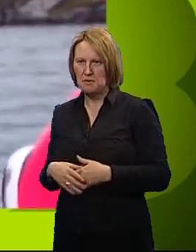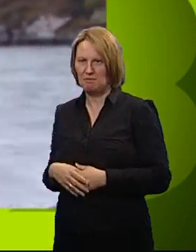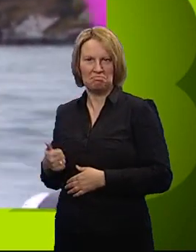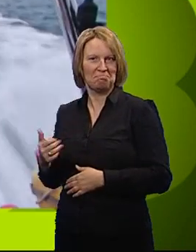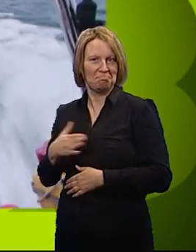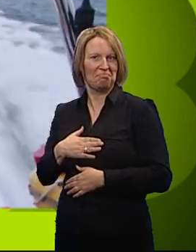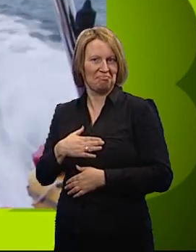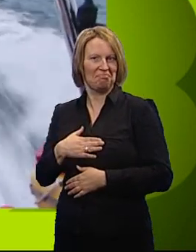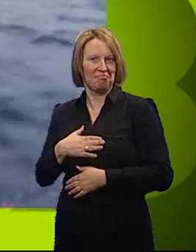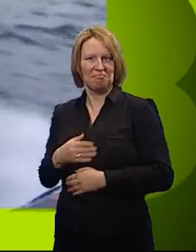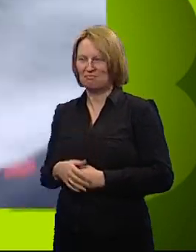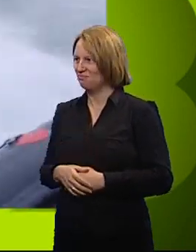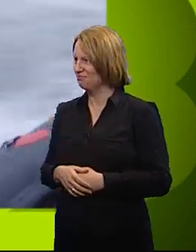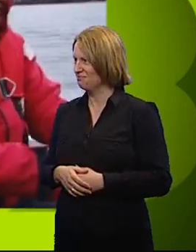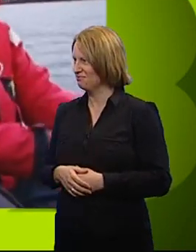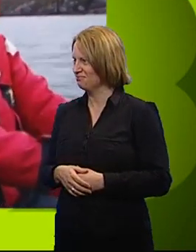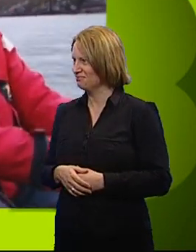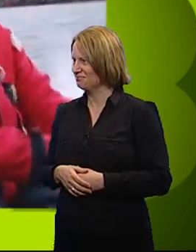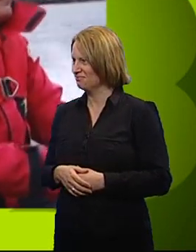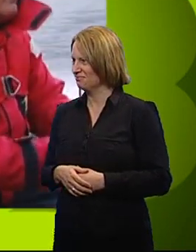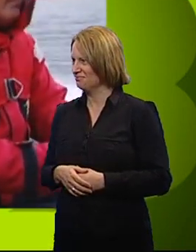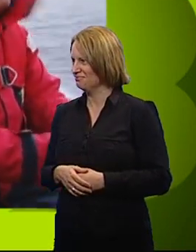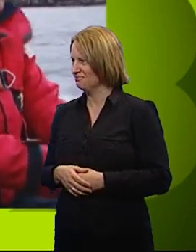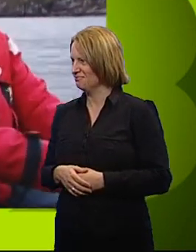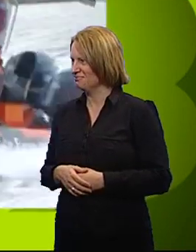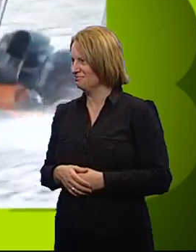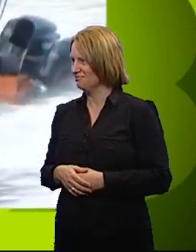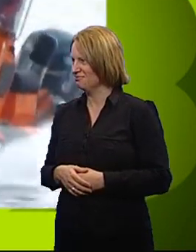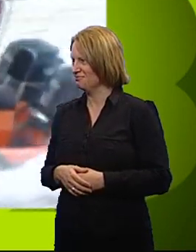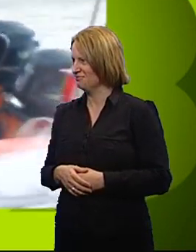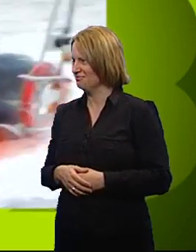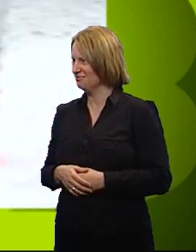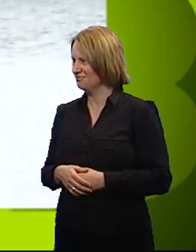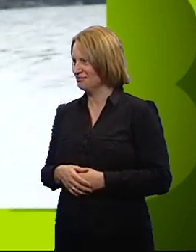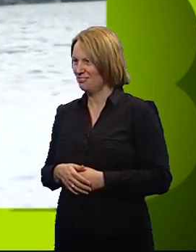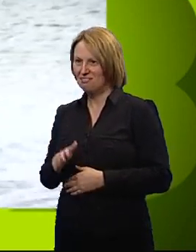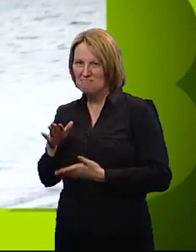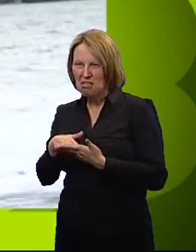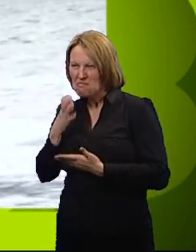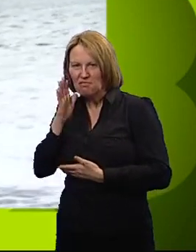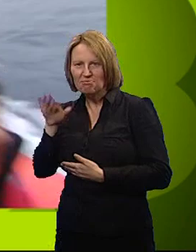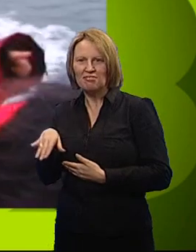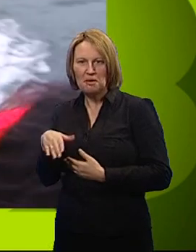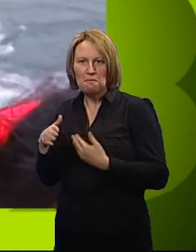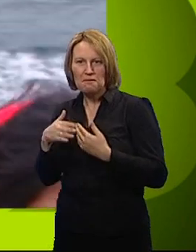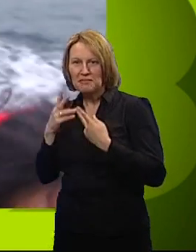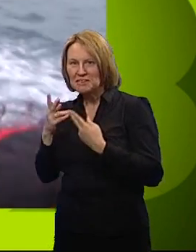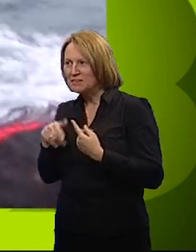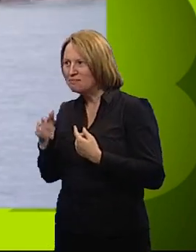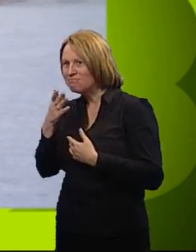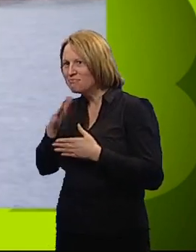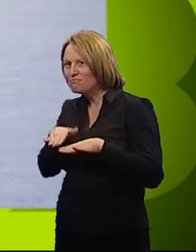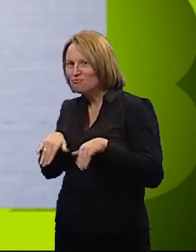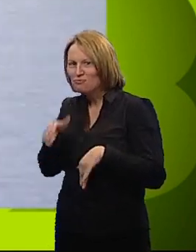Love it, great. I'd rather be at home having a cup of tea. Cheer up, Mum. The weather may not be the best, but that doesn't stop